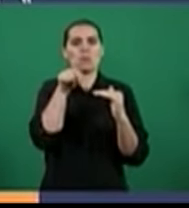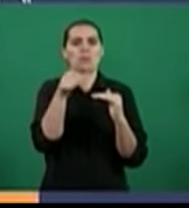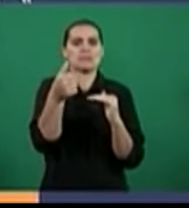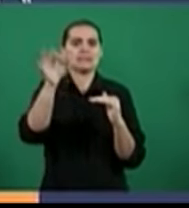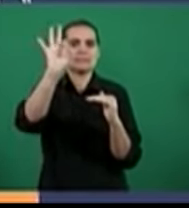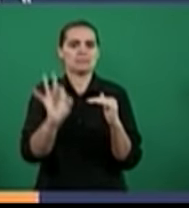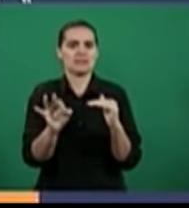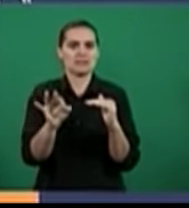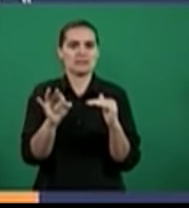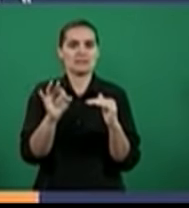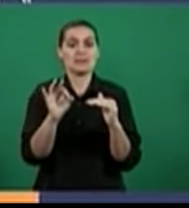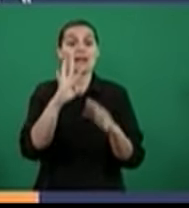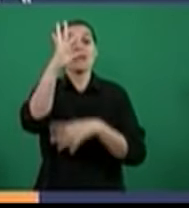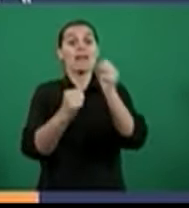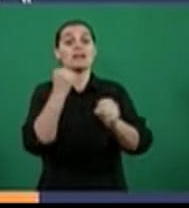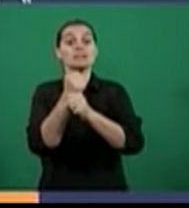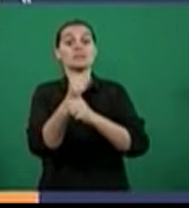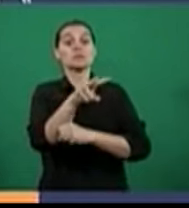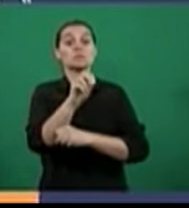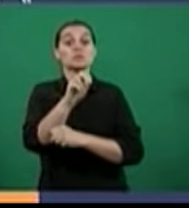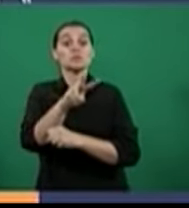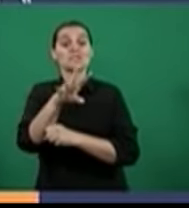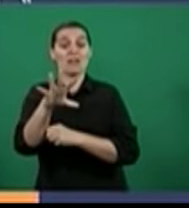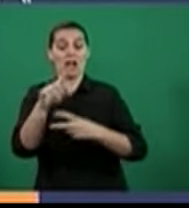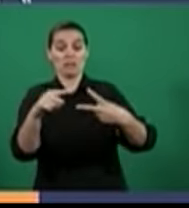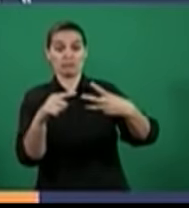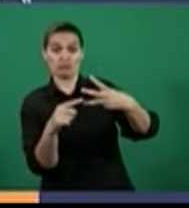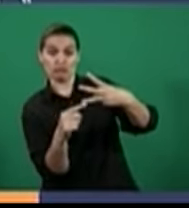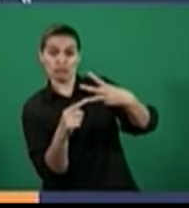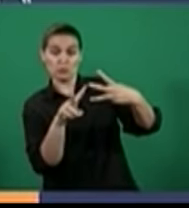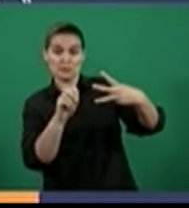year and 0.2 percentage points in